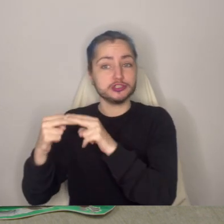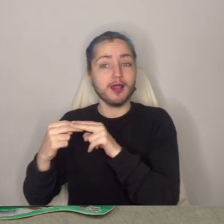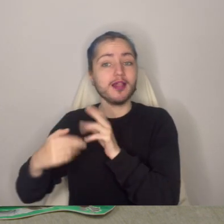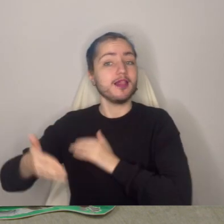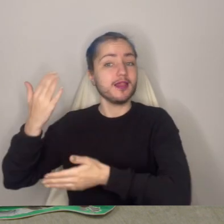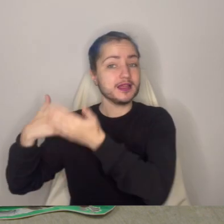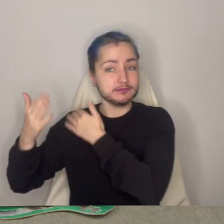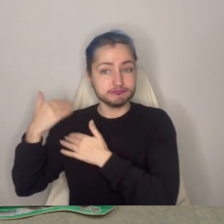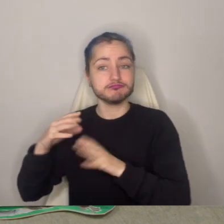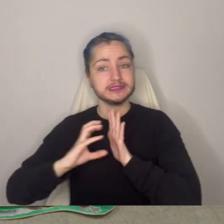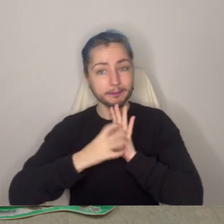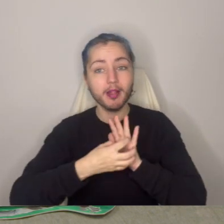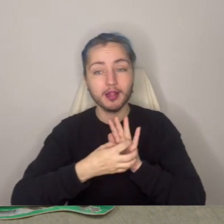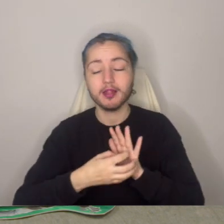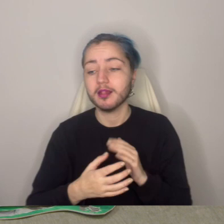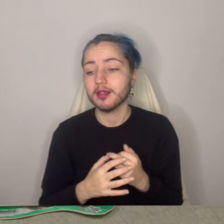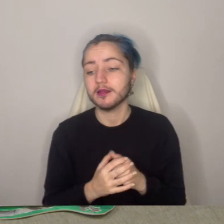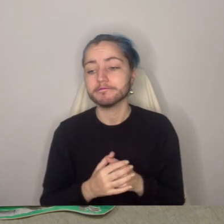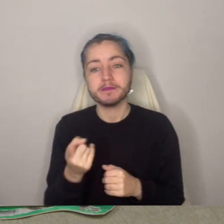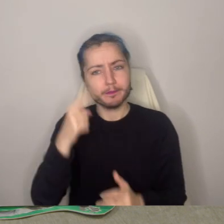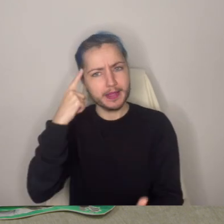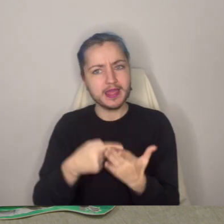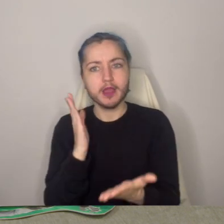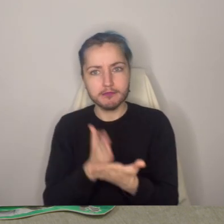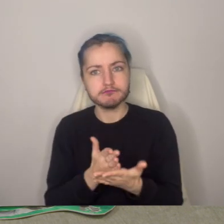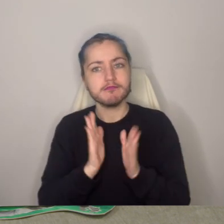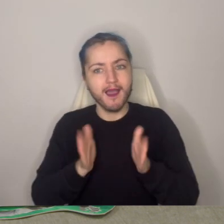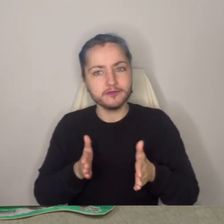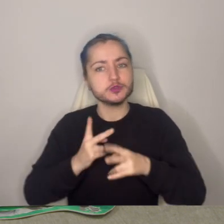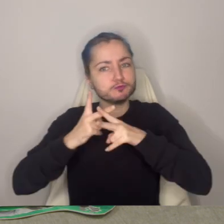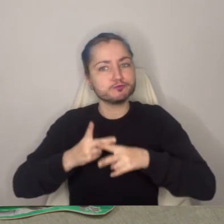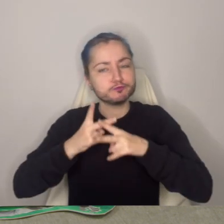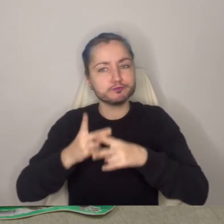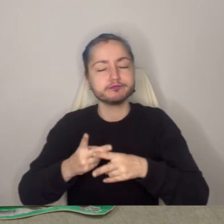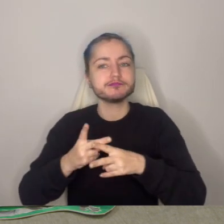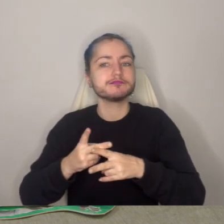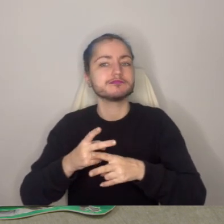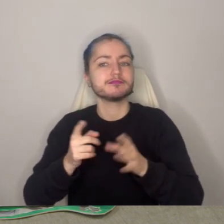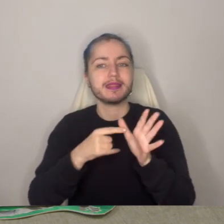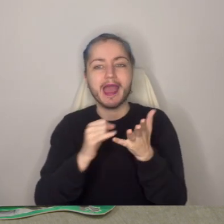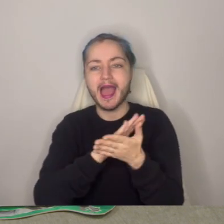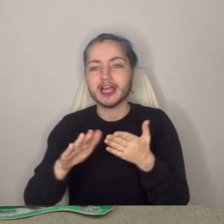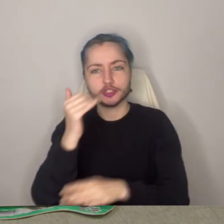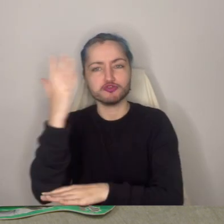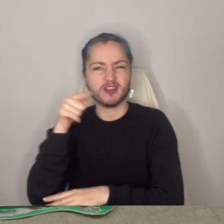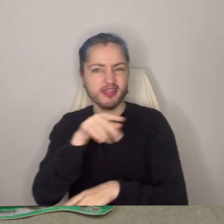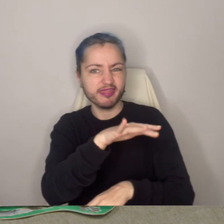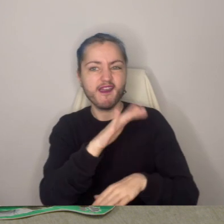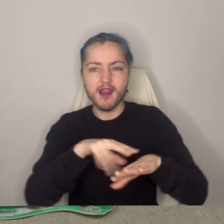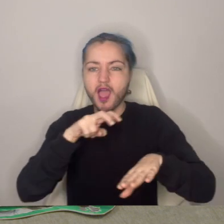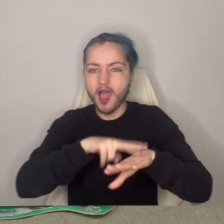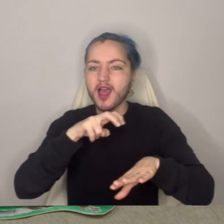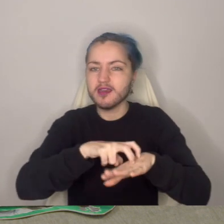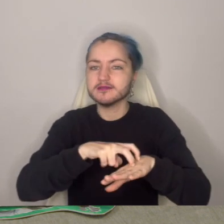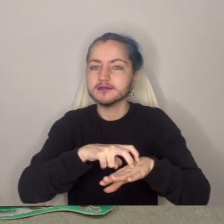people believe that, we need to take care, Irish people used to believe that we need to take care of the ash trees,